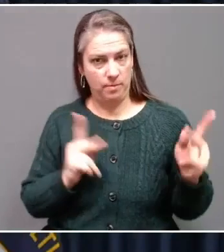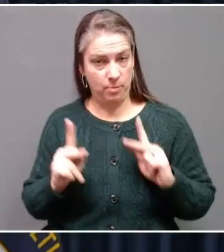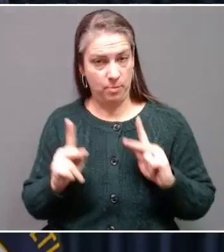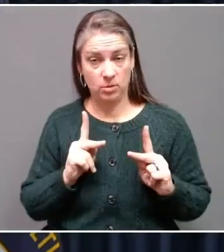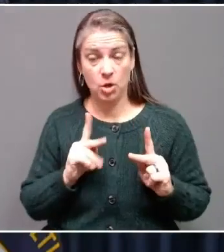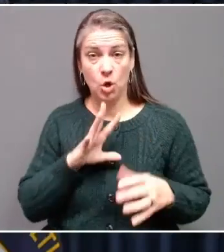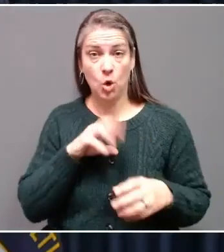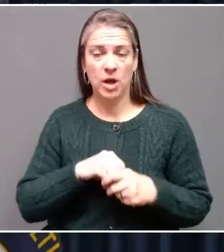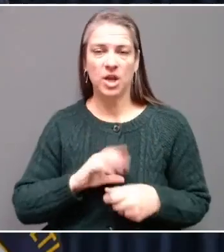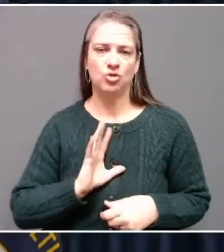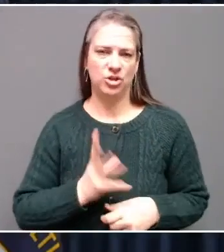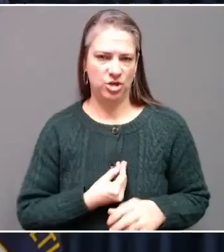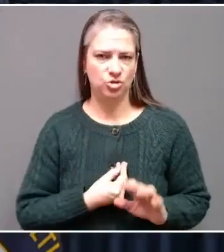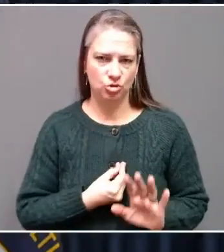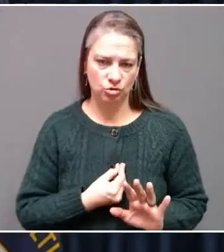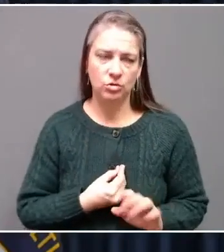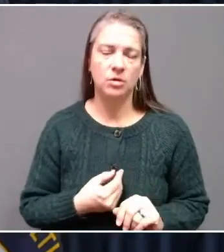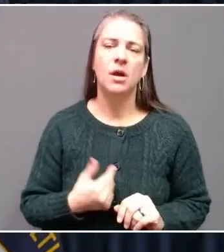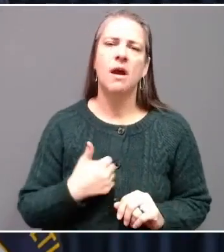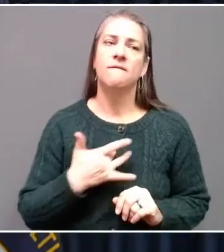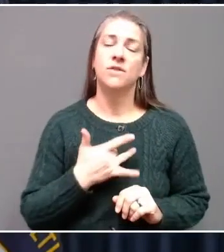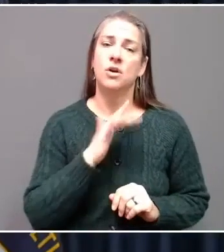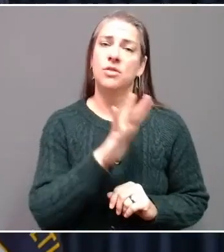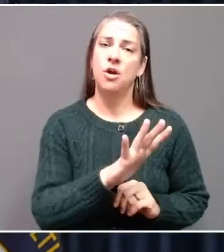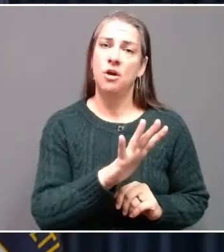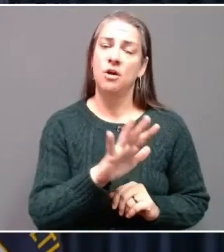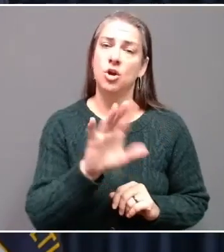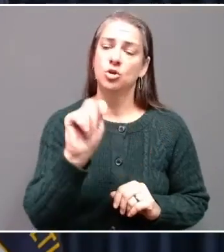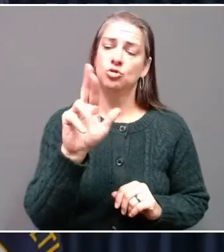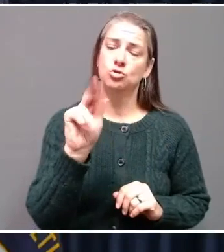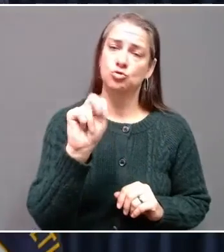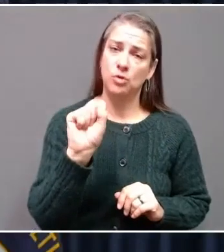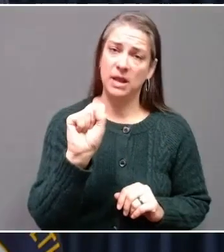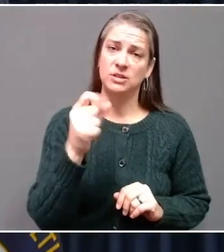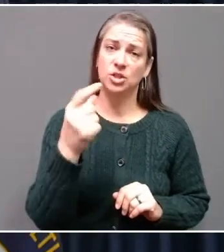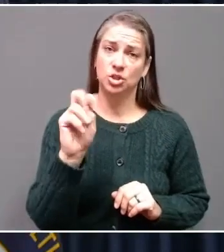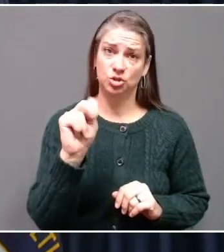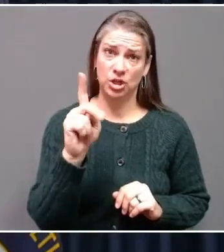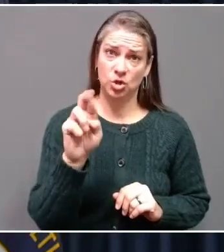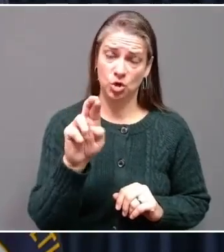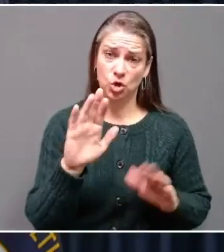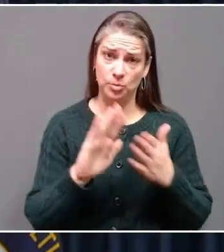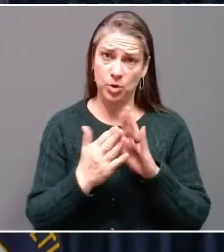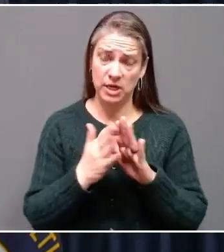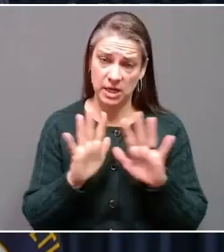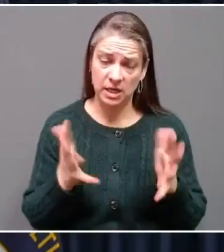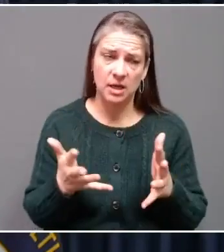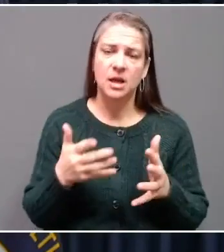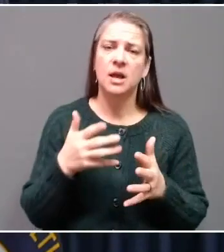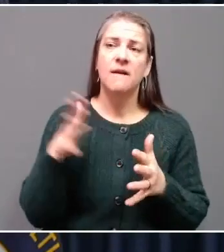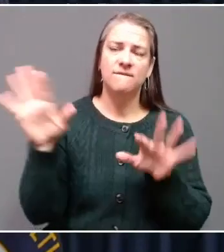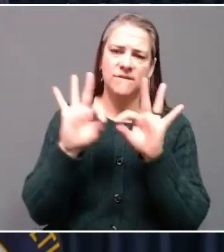by their families. That this is something that parents talking to their children should be making and not big government stepping in